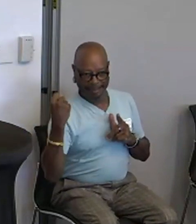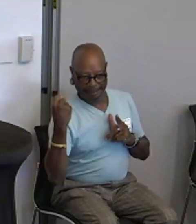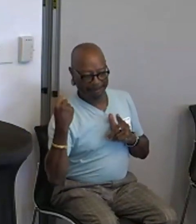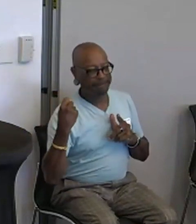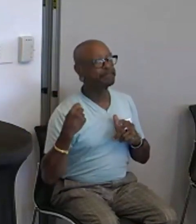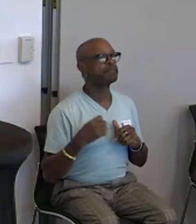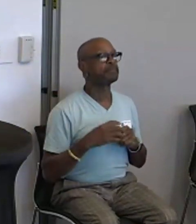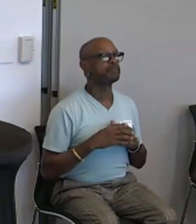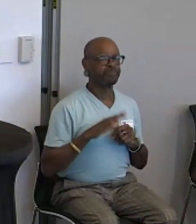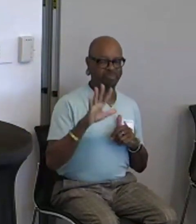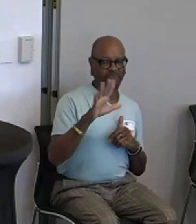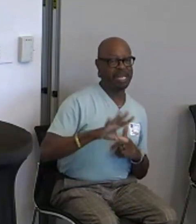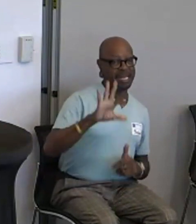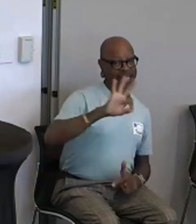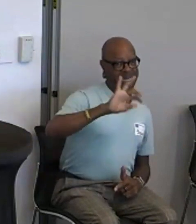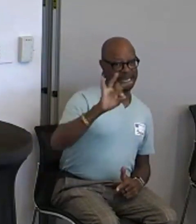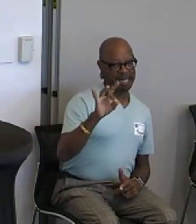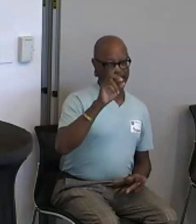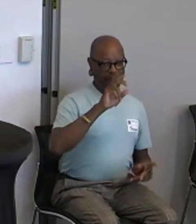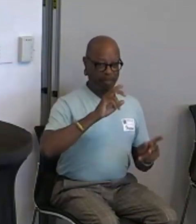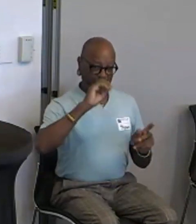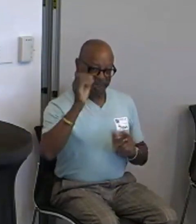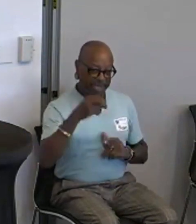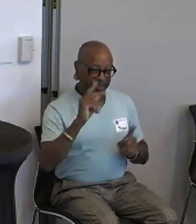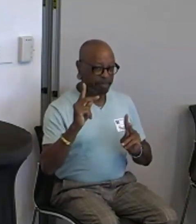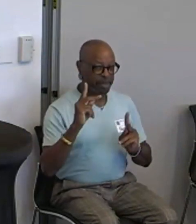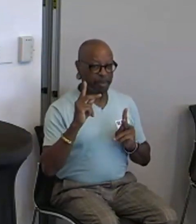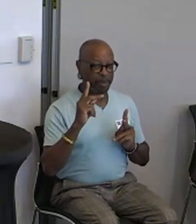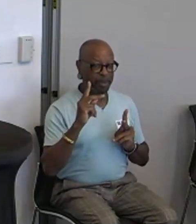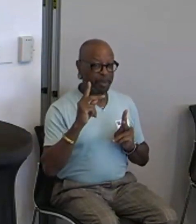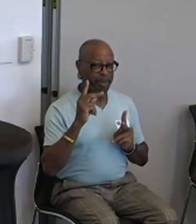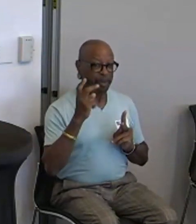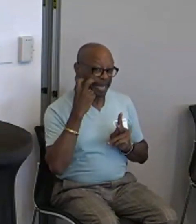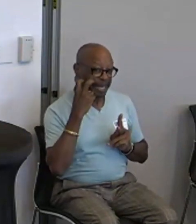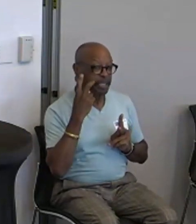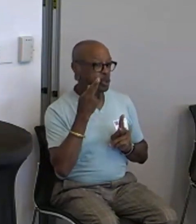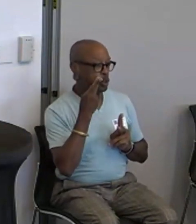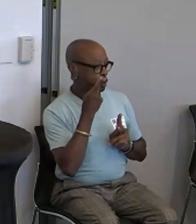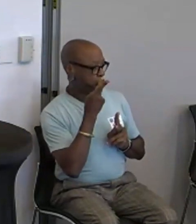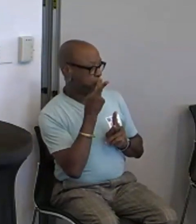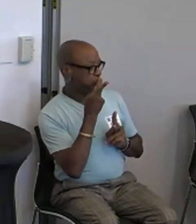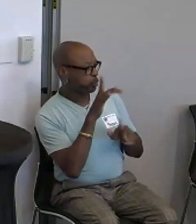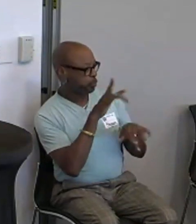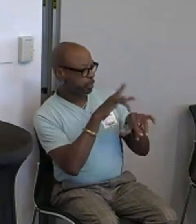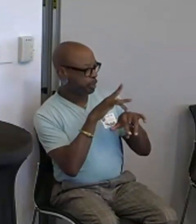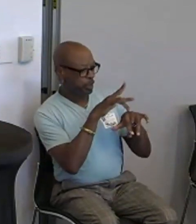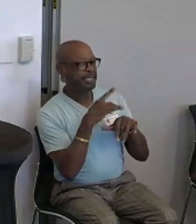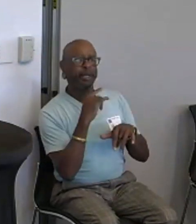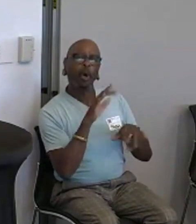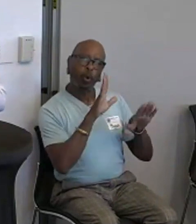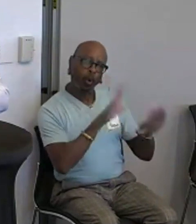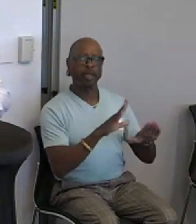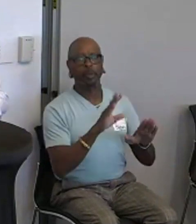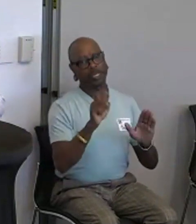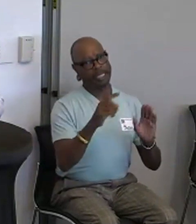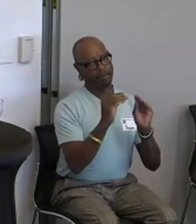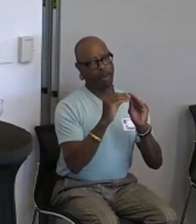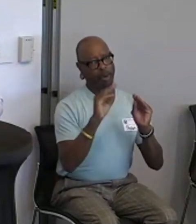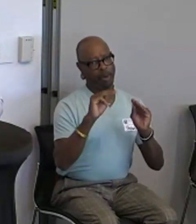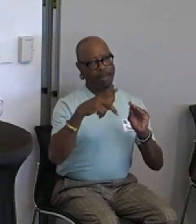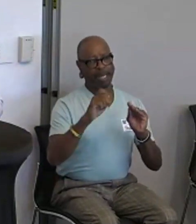About 98% of the blind people who saw them just said, "This is fantastic, this is great, we need more maps."